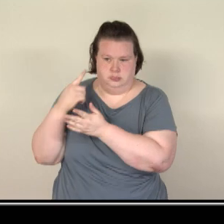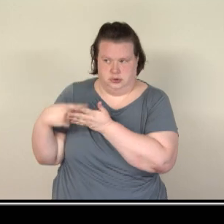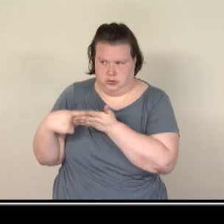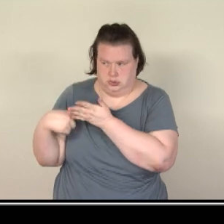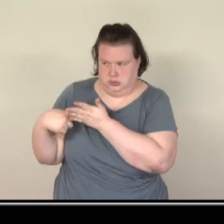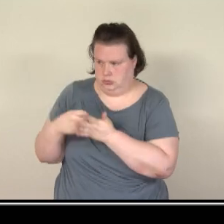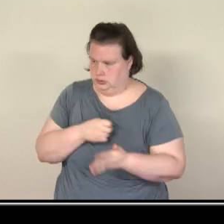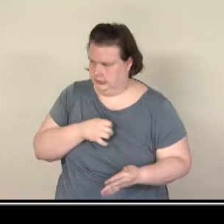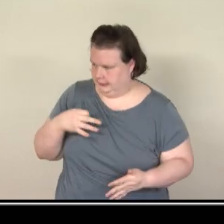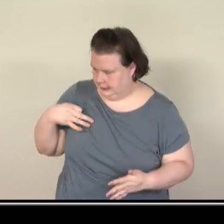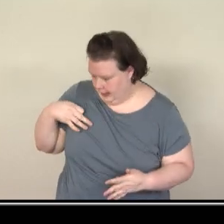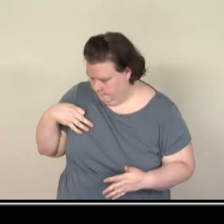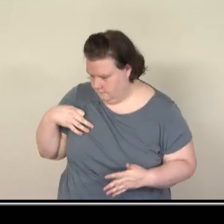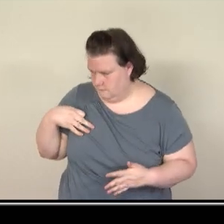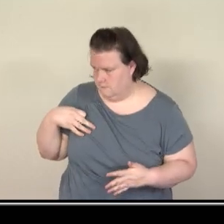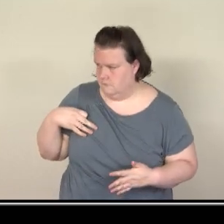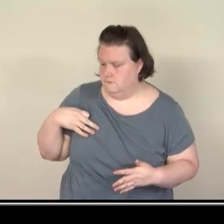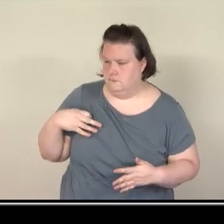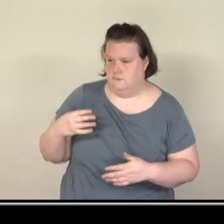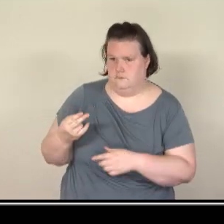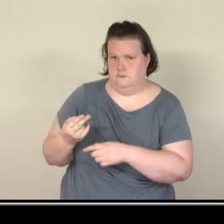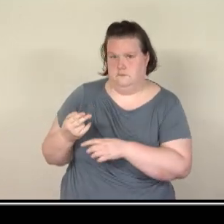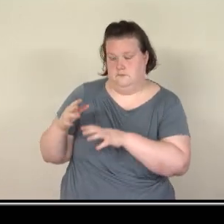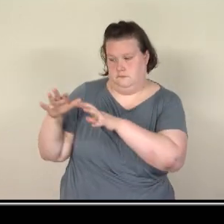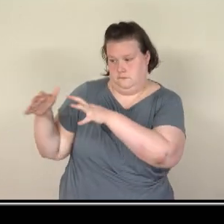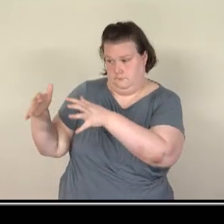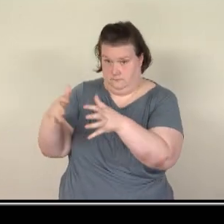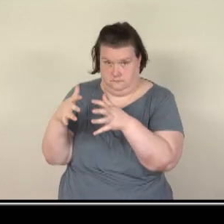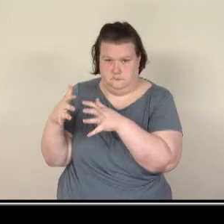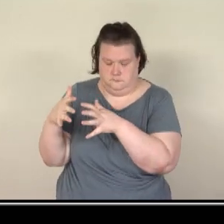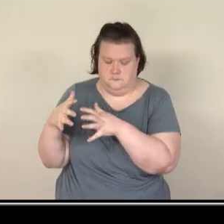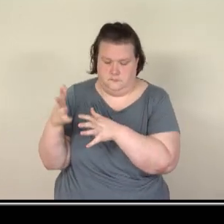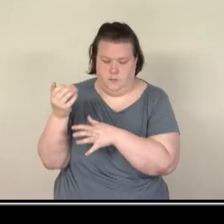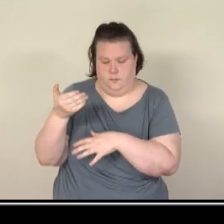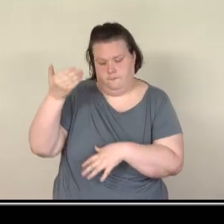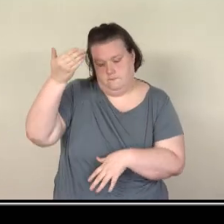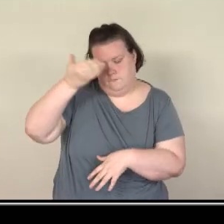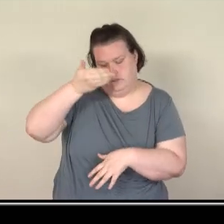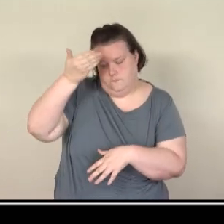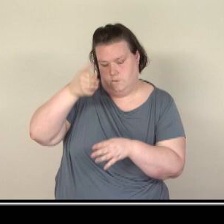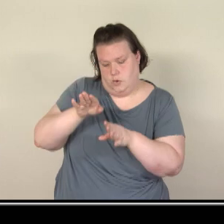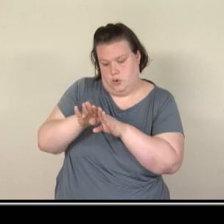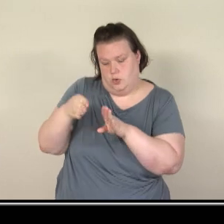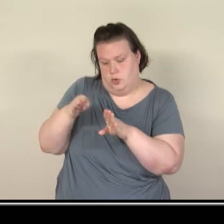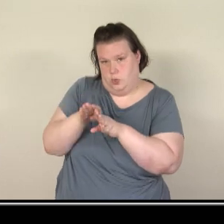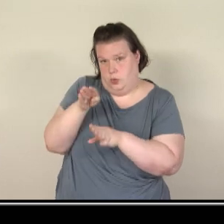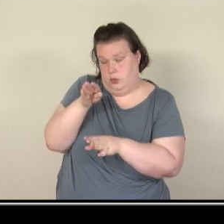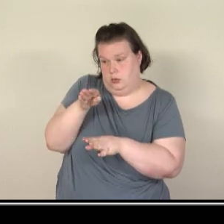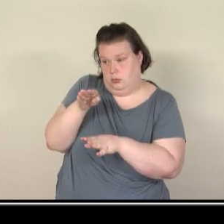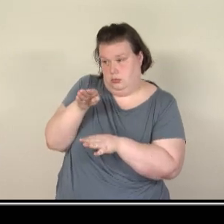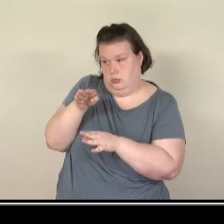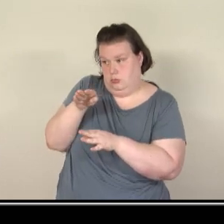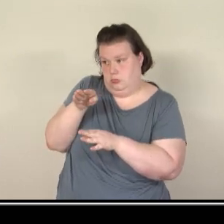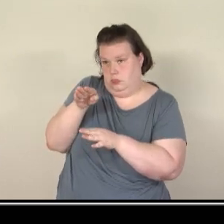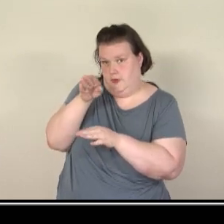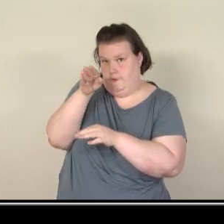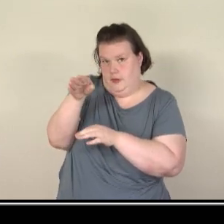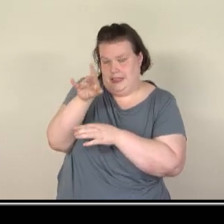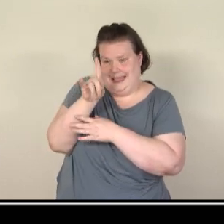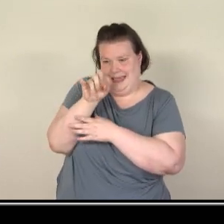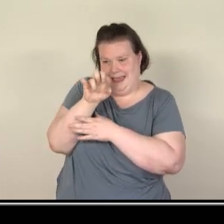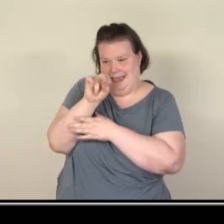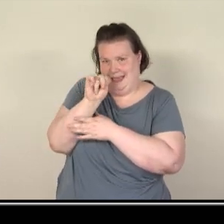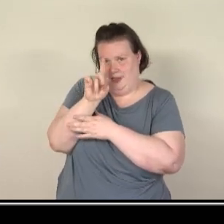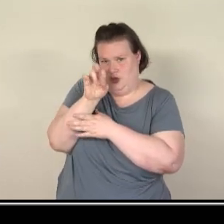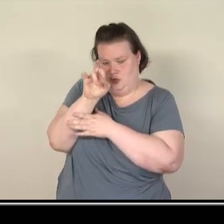staff and with the user groups, really wanting to make sure we keep that front door off of Kendrick, you'll see a